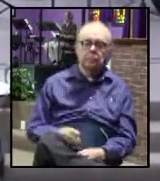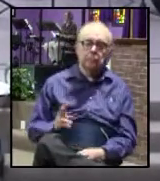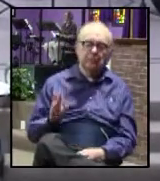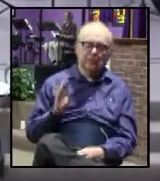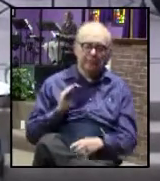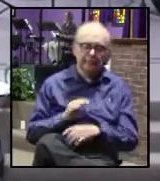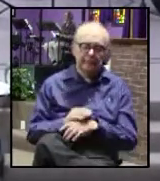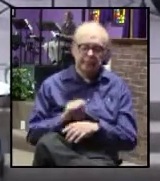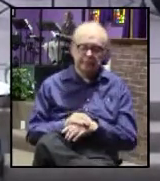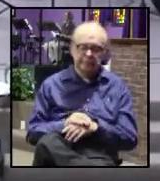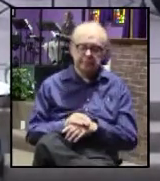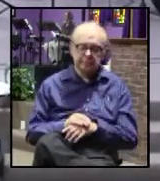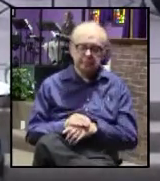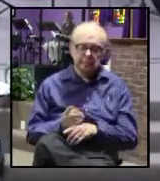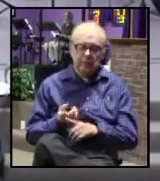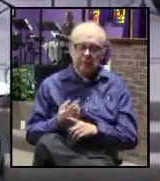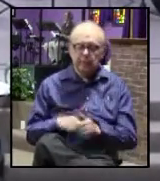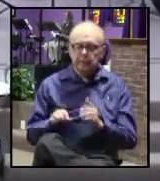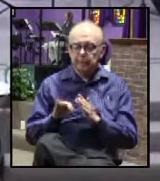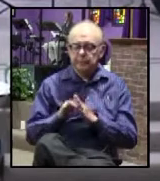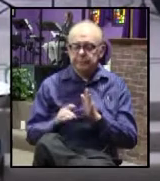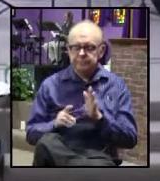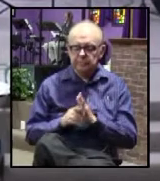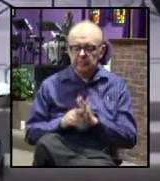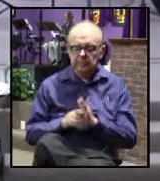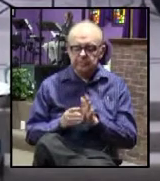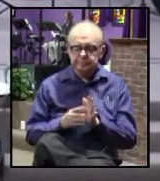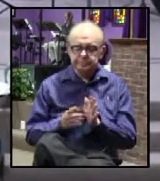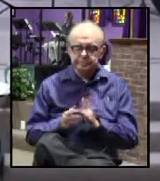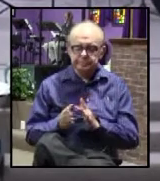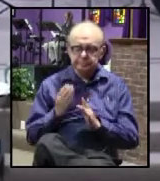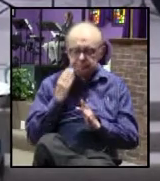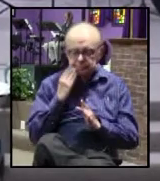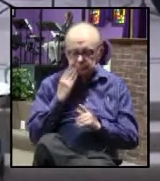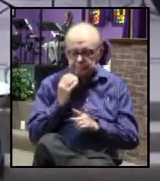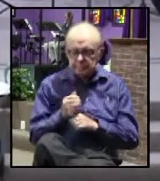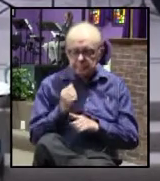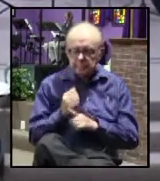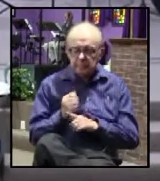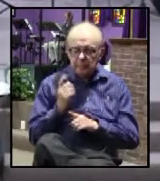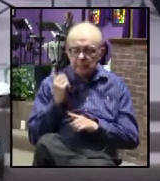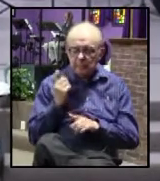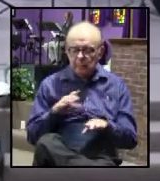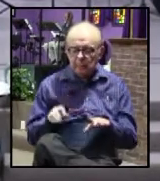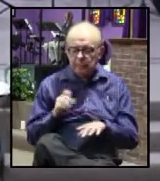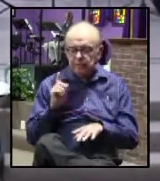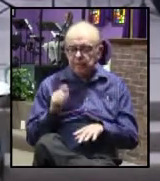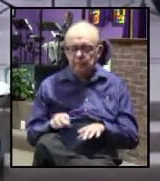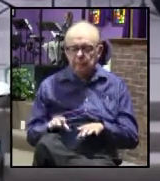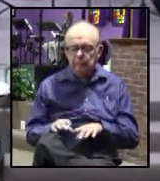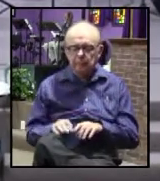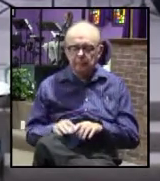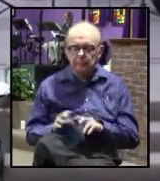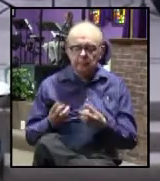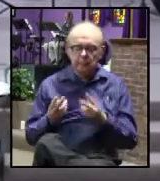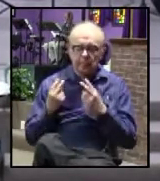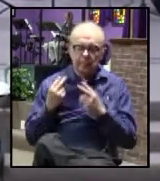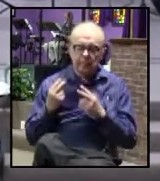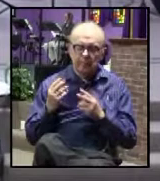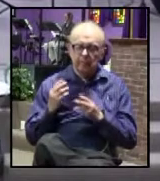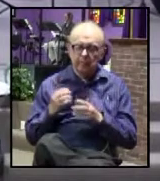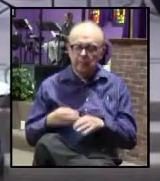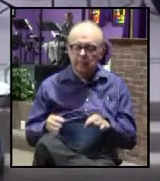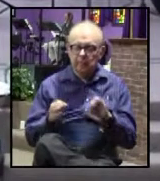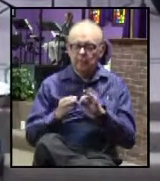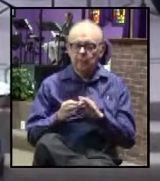His mission flowed from his identity because he knew who he was. He knew what he was setting out to accomplish. You look back and you see